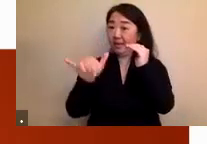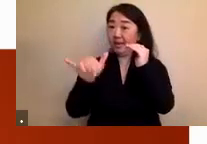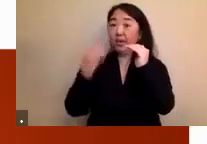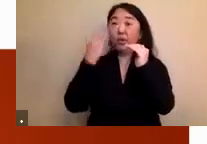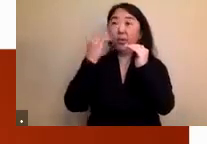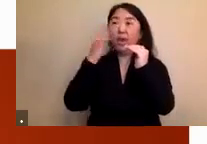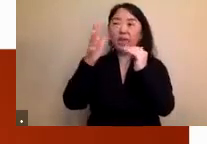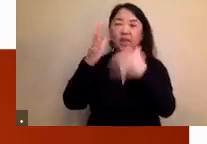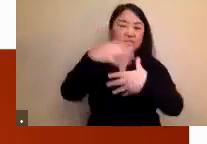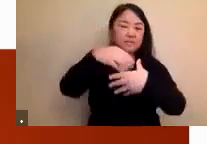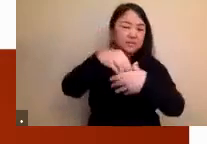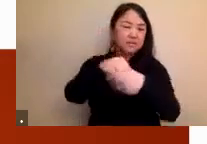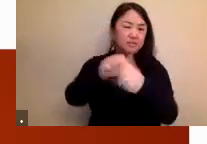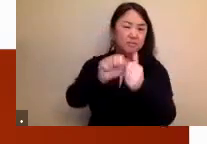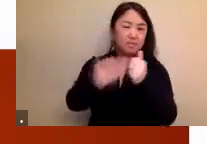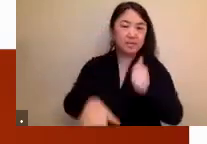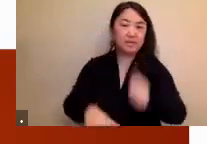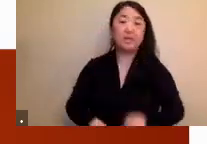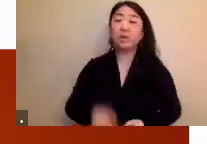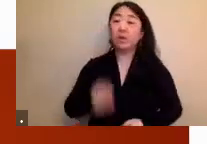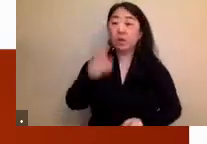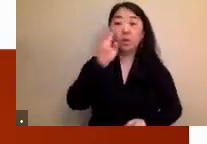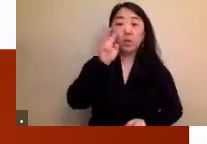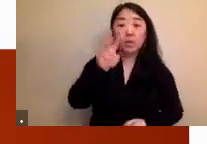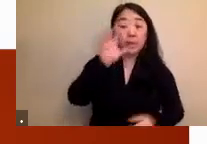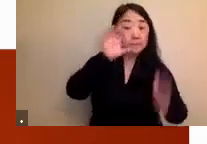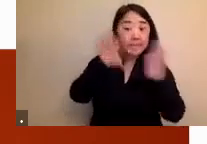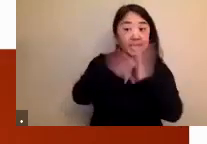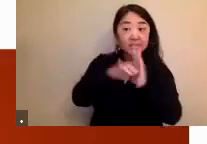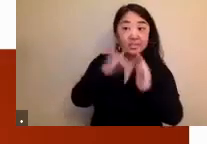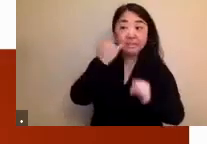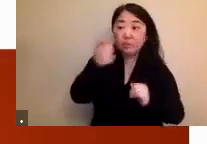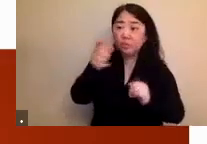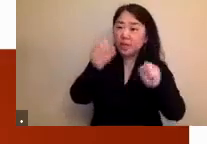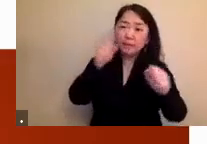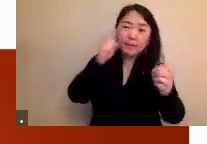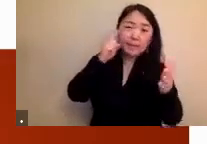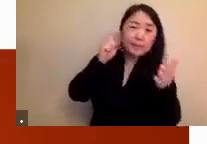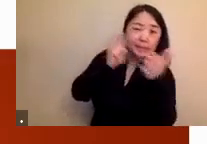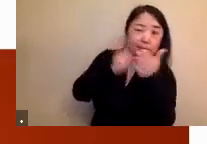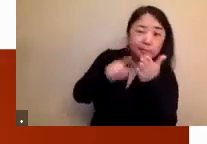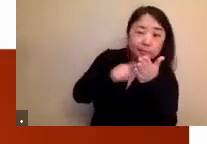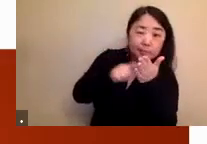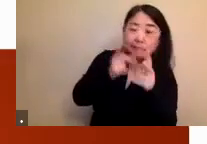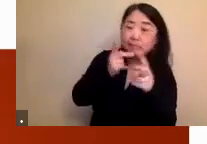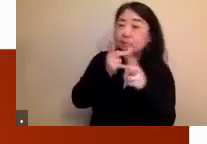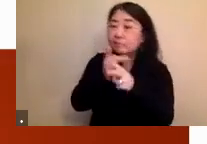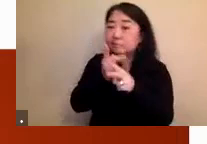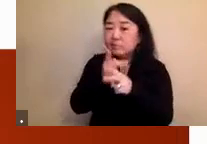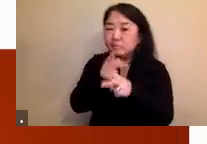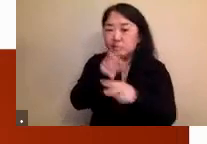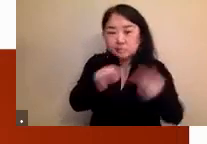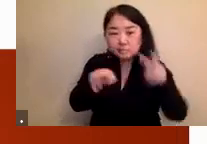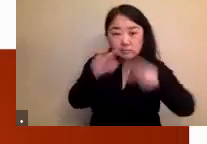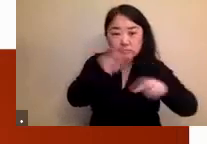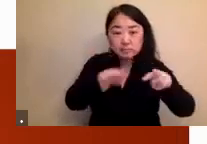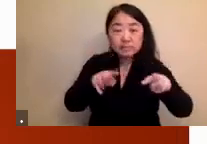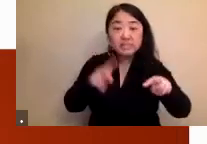a part in it. If you look at this photo here, and if you're able to look at it very carefully, you will see